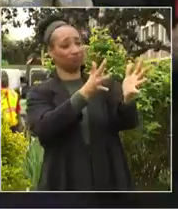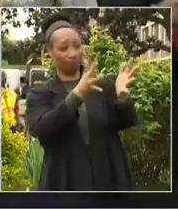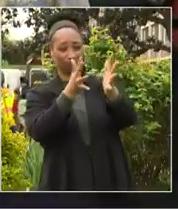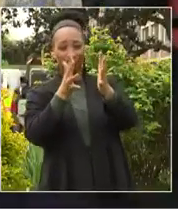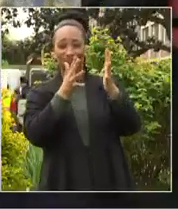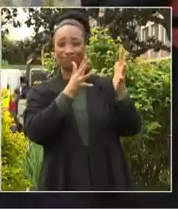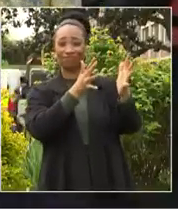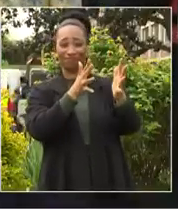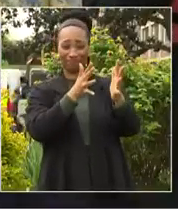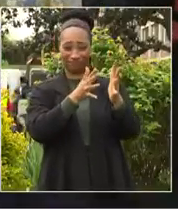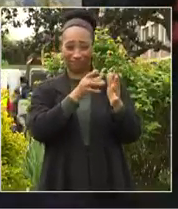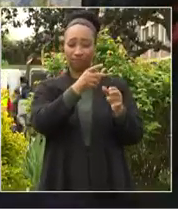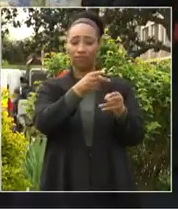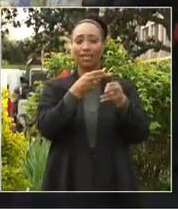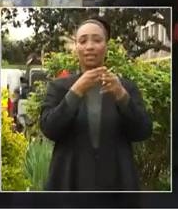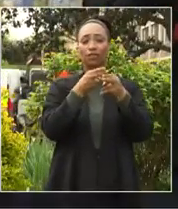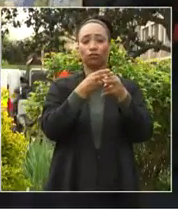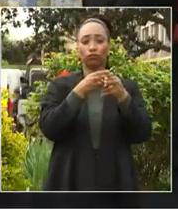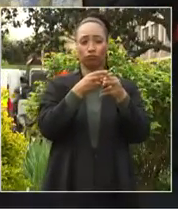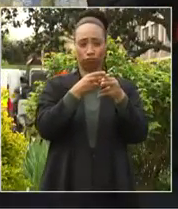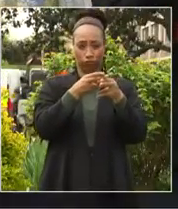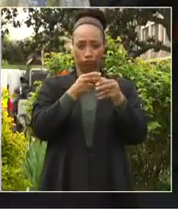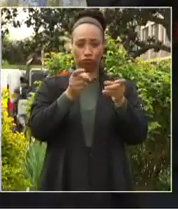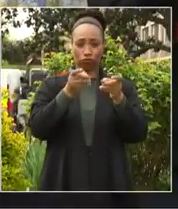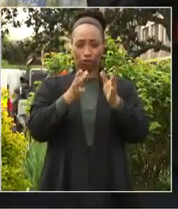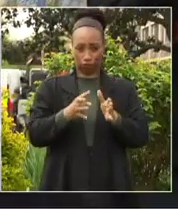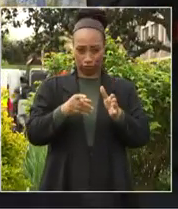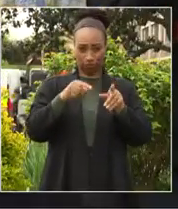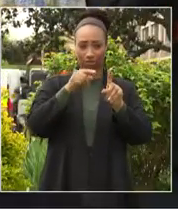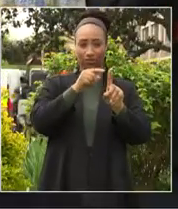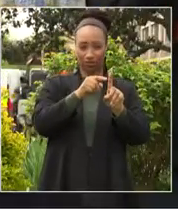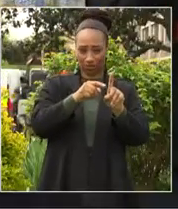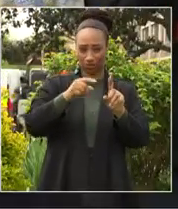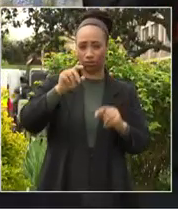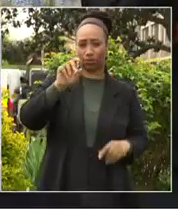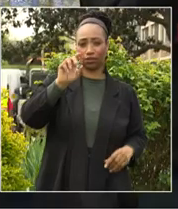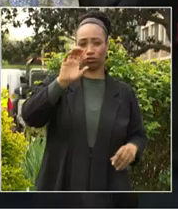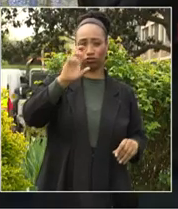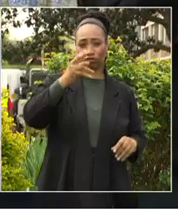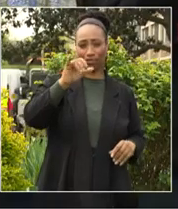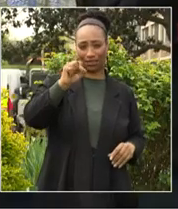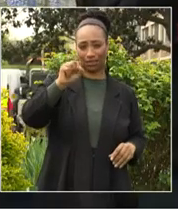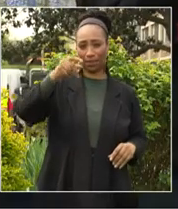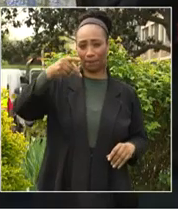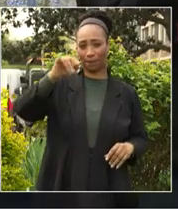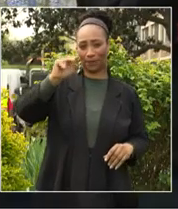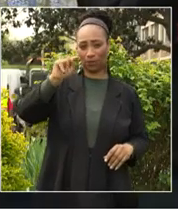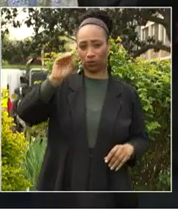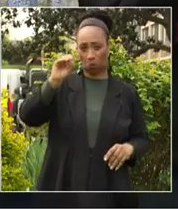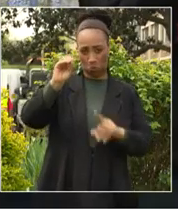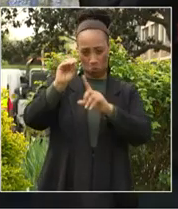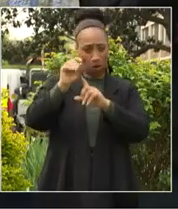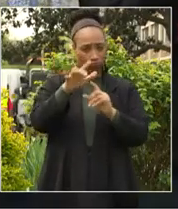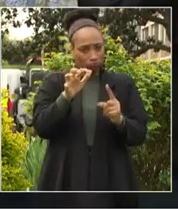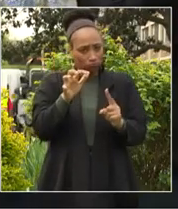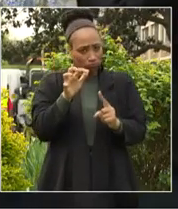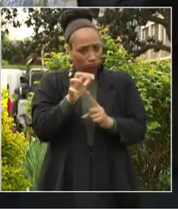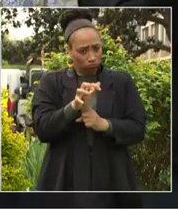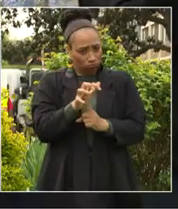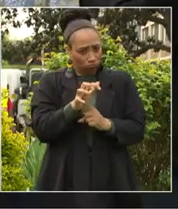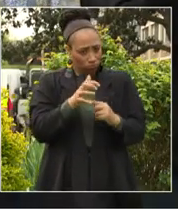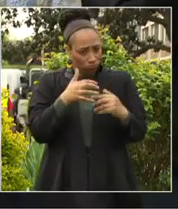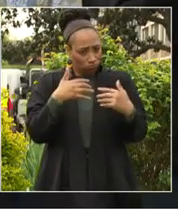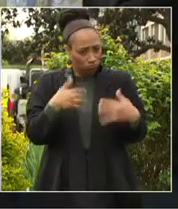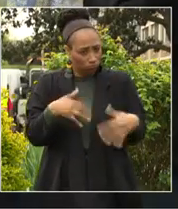Director Crispino, and our DPW teams help us stay clean and safe year-round. And during